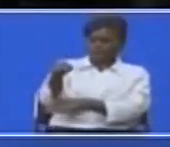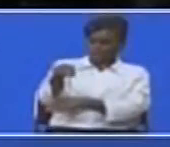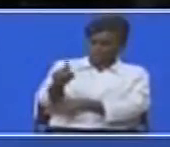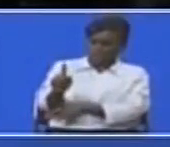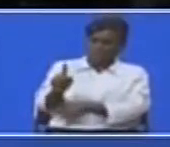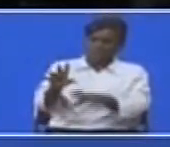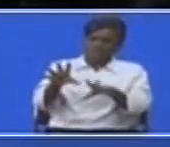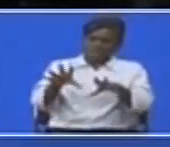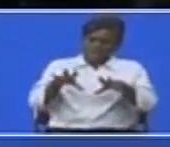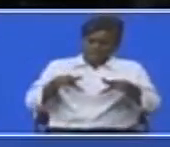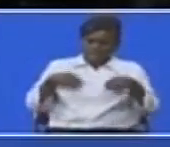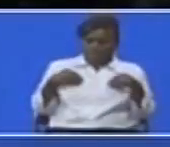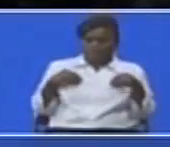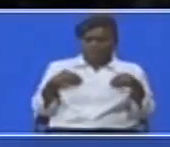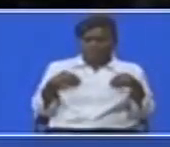instead arm themselves